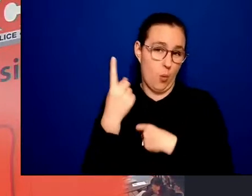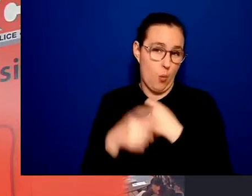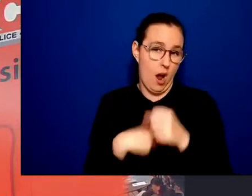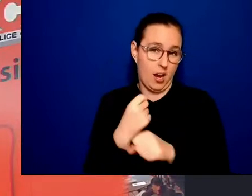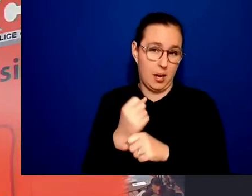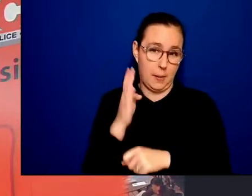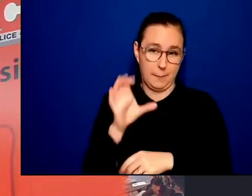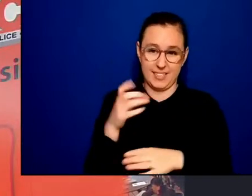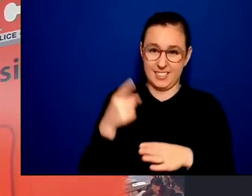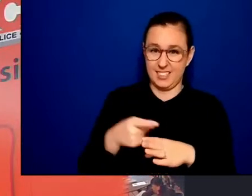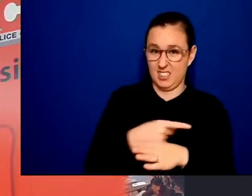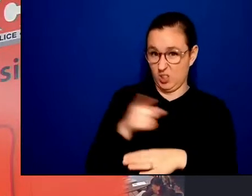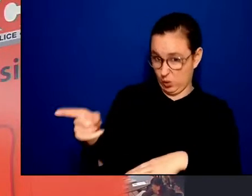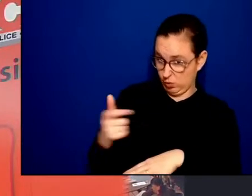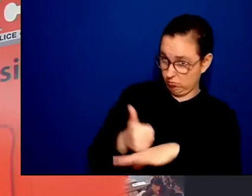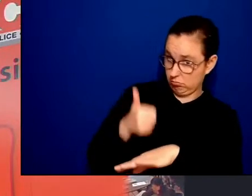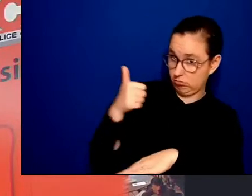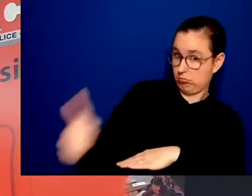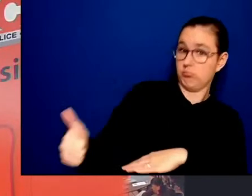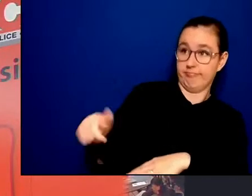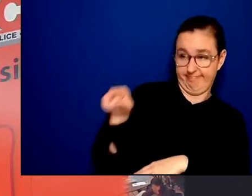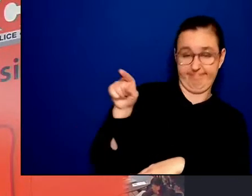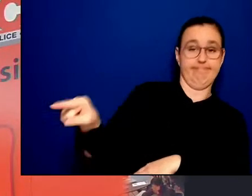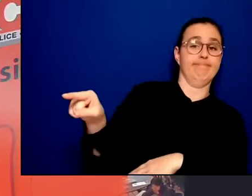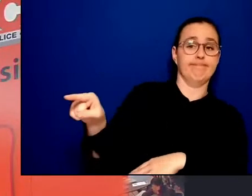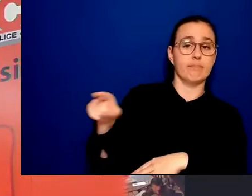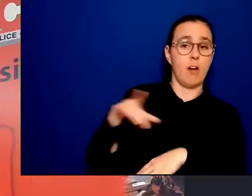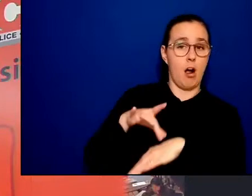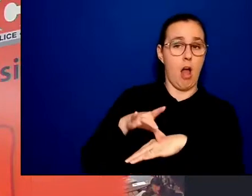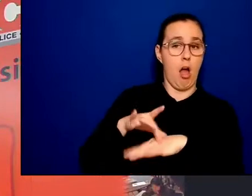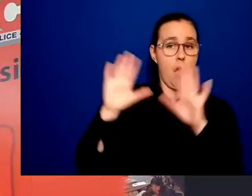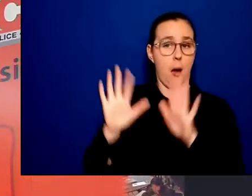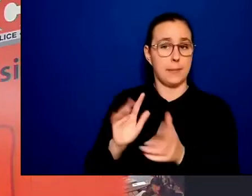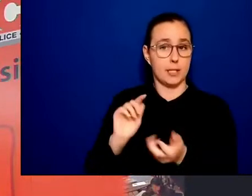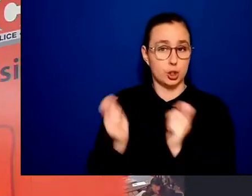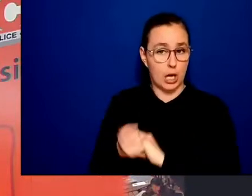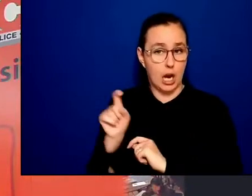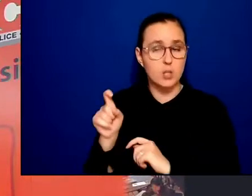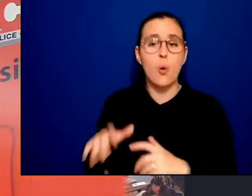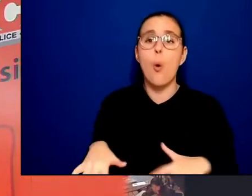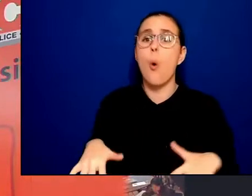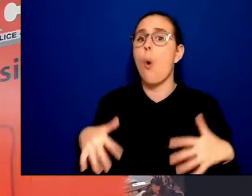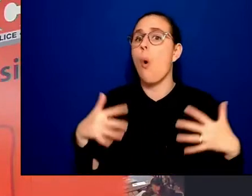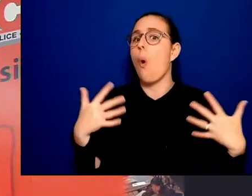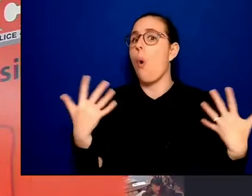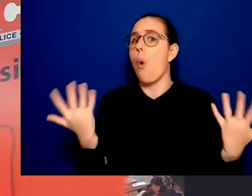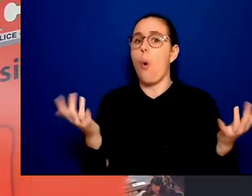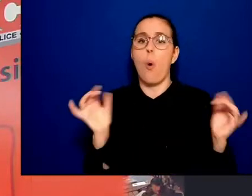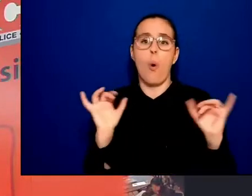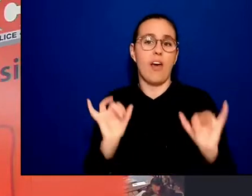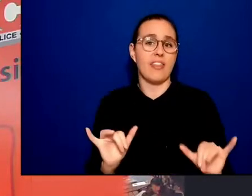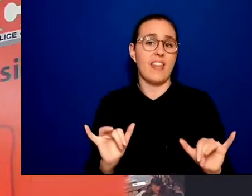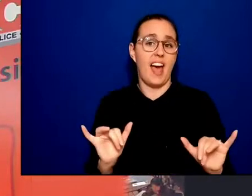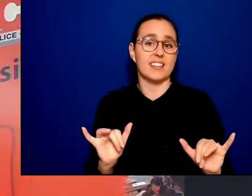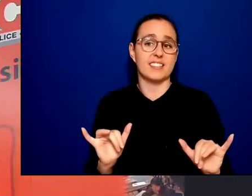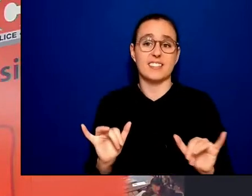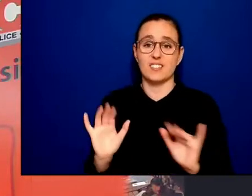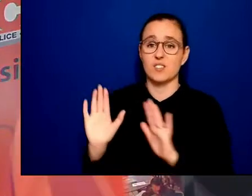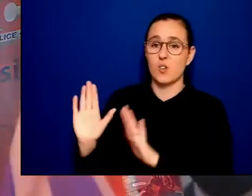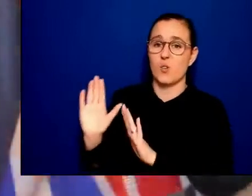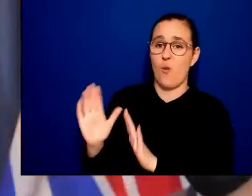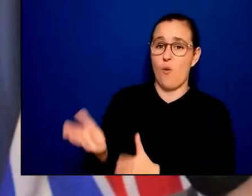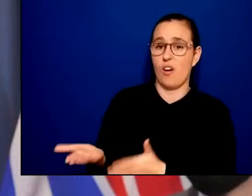change-related events? And has that become part of what your role is as Minister of Public Safety to deal with climate